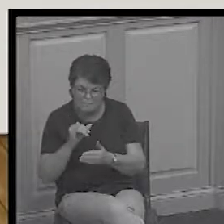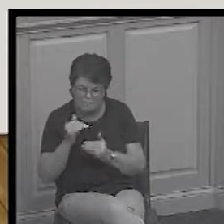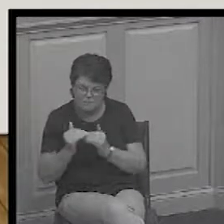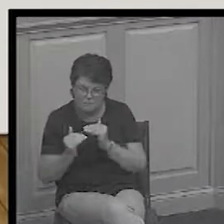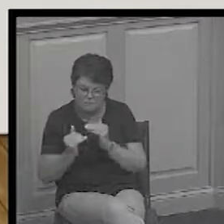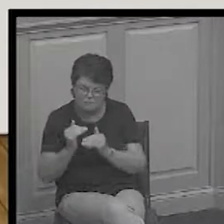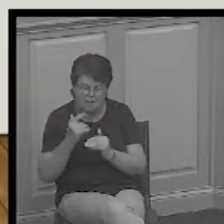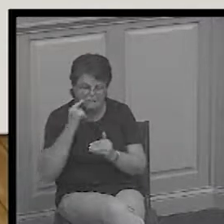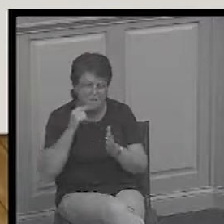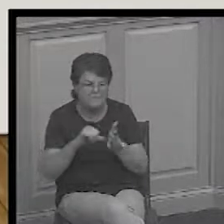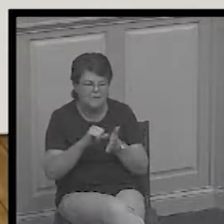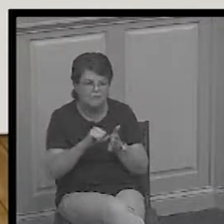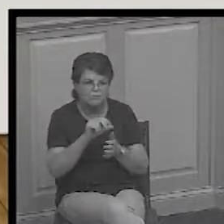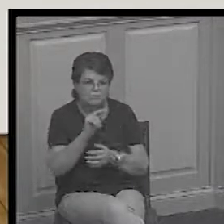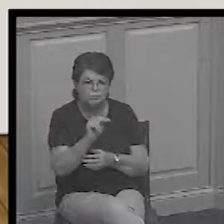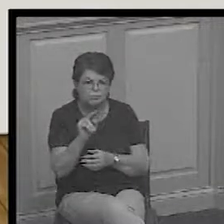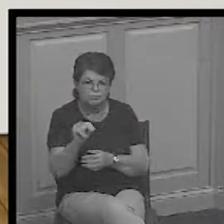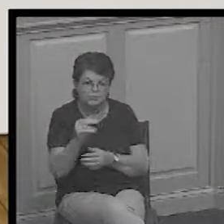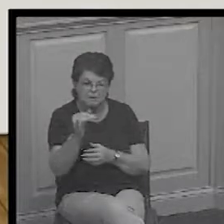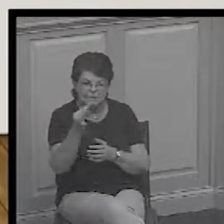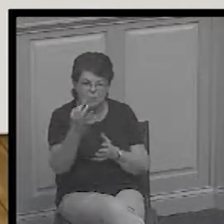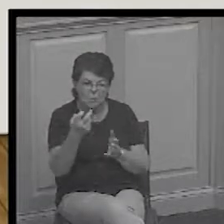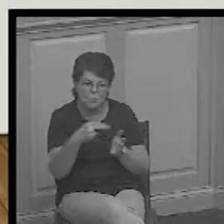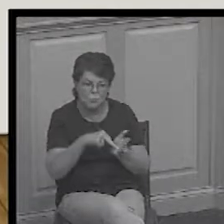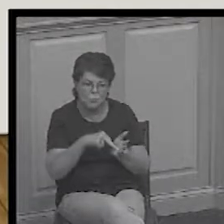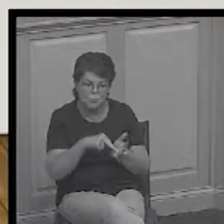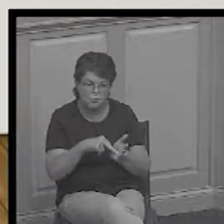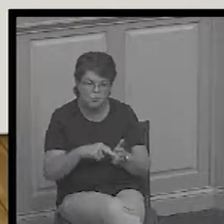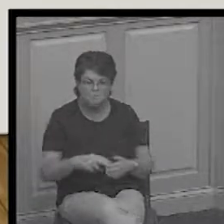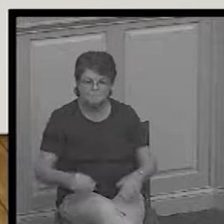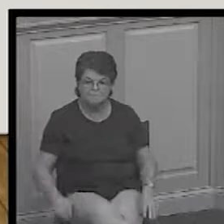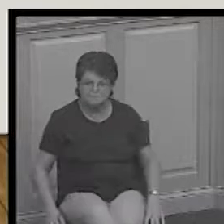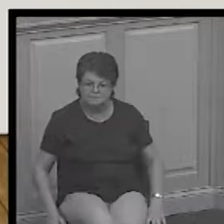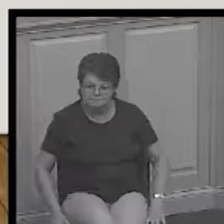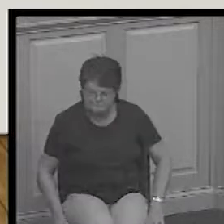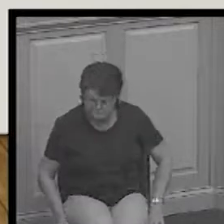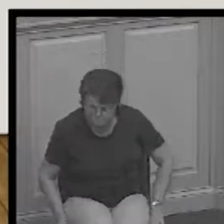page 22, if you want to look at that.